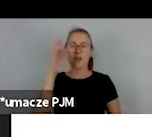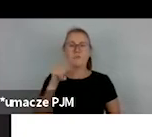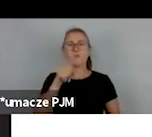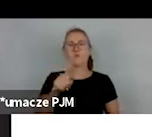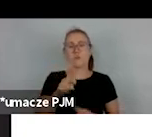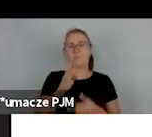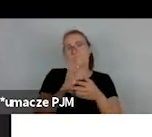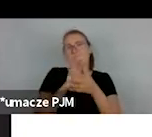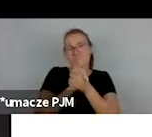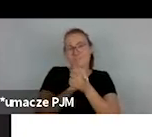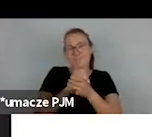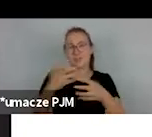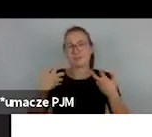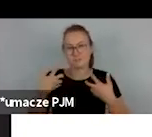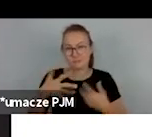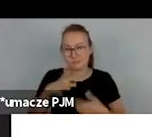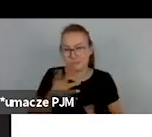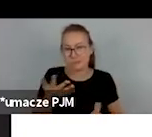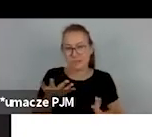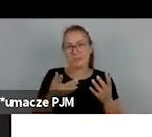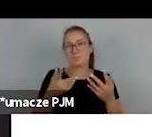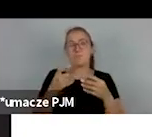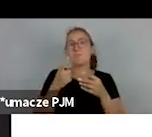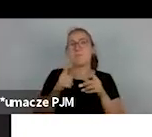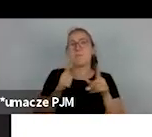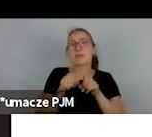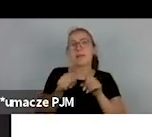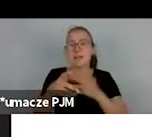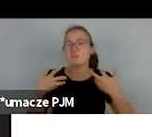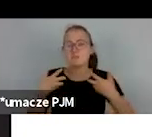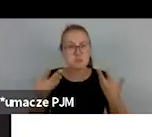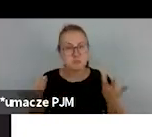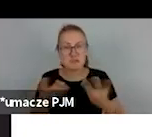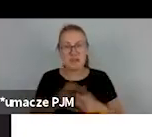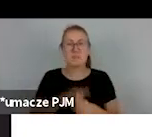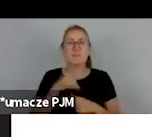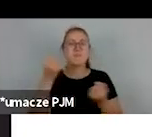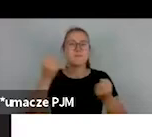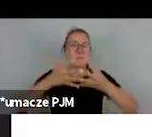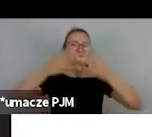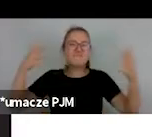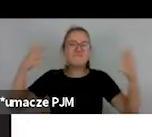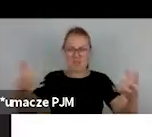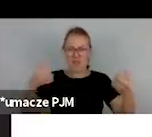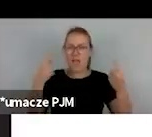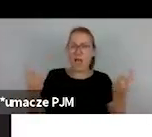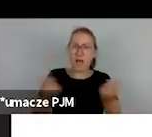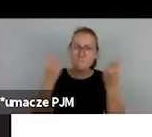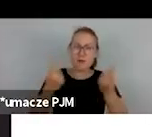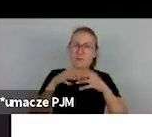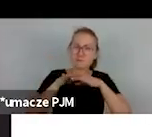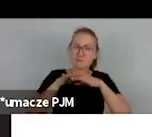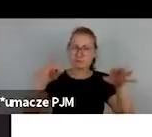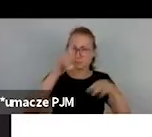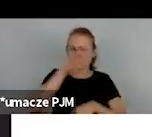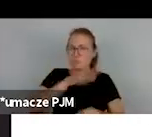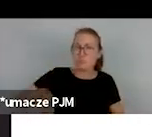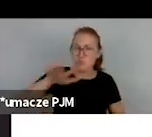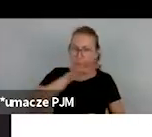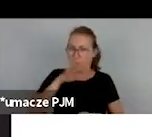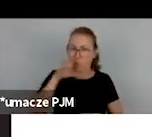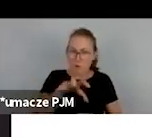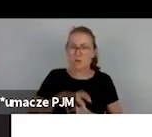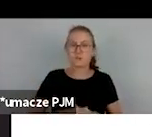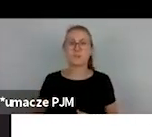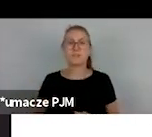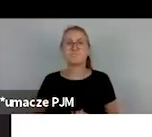mass media campaign. It also had an on-the-ground mobilization component. But I'm going to show you